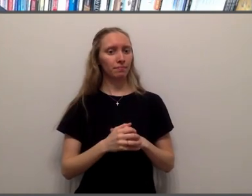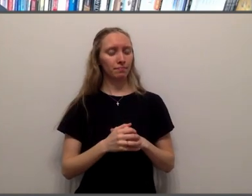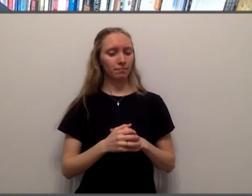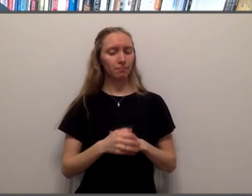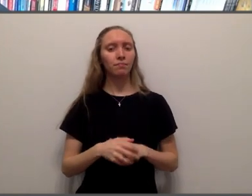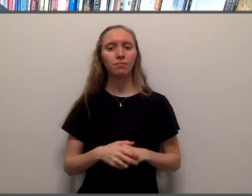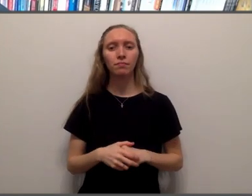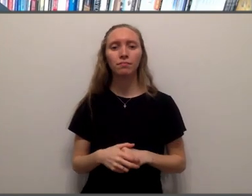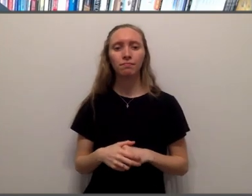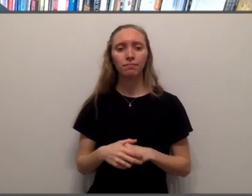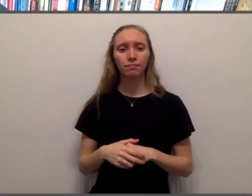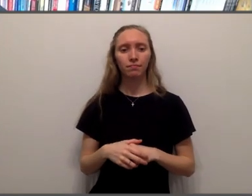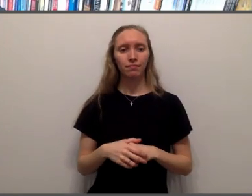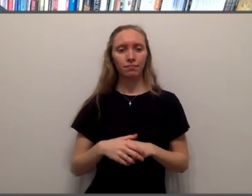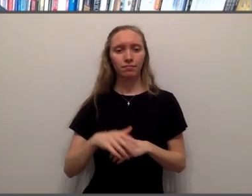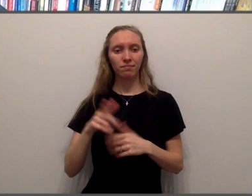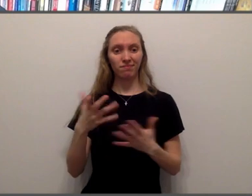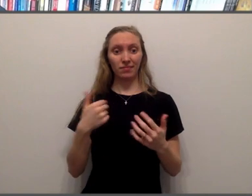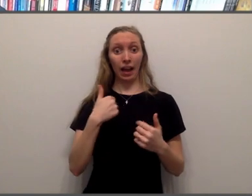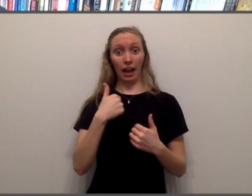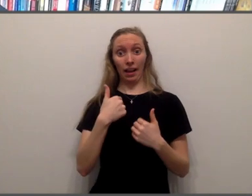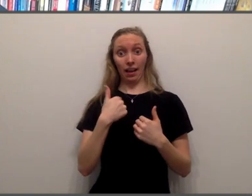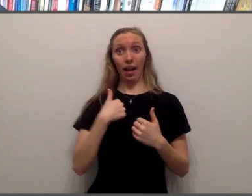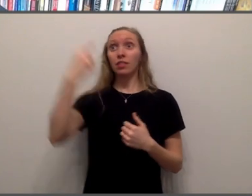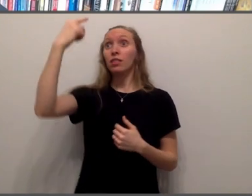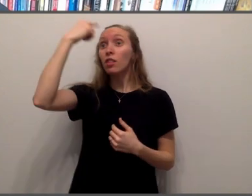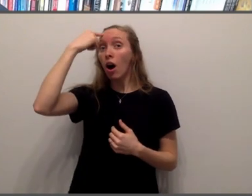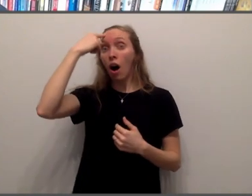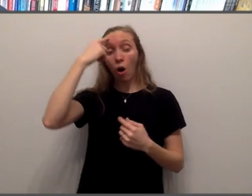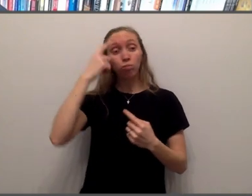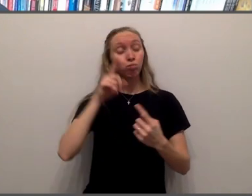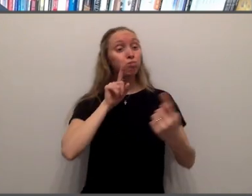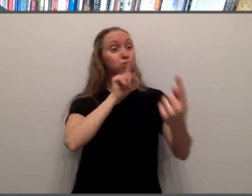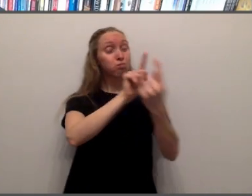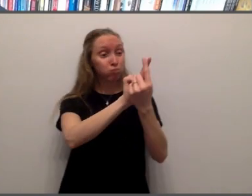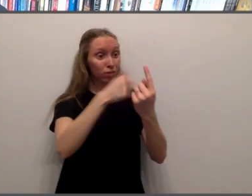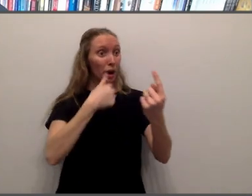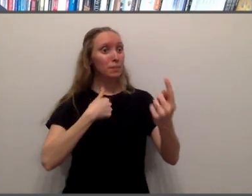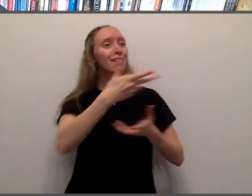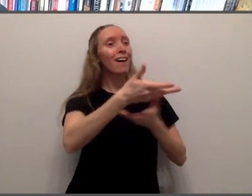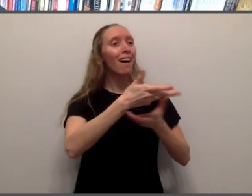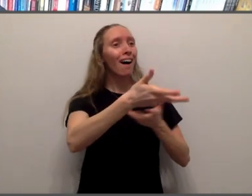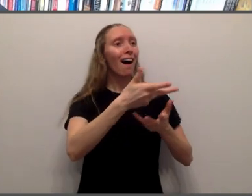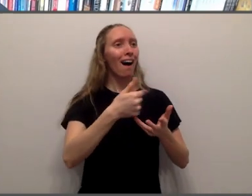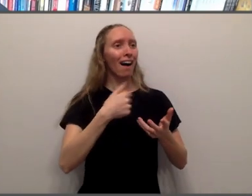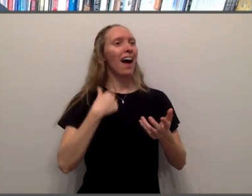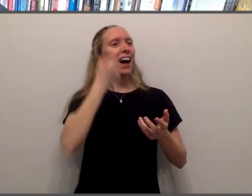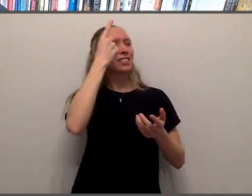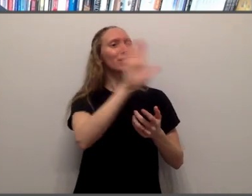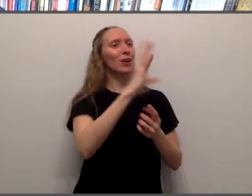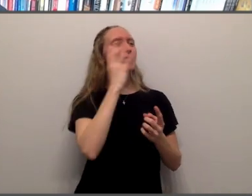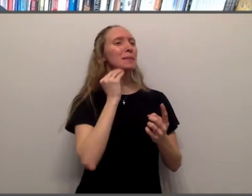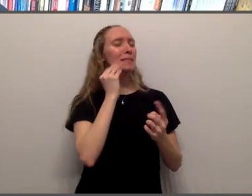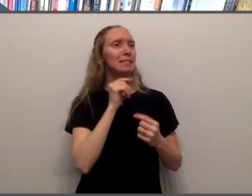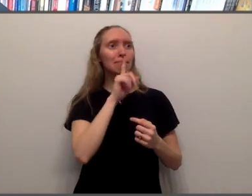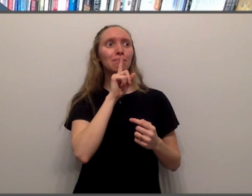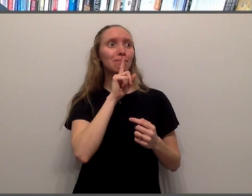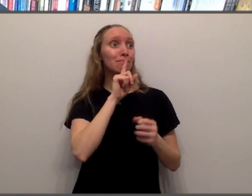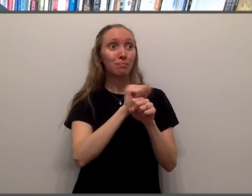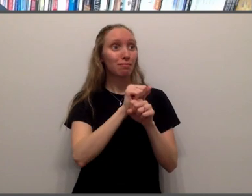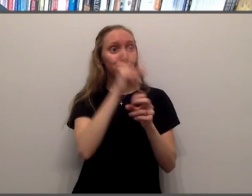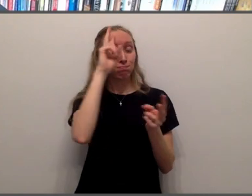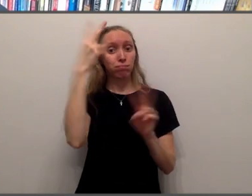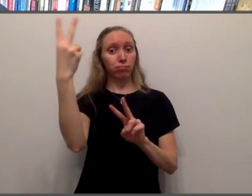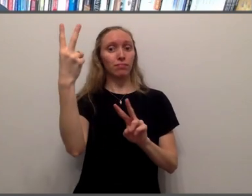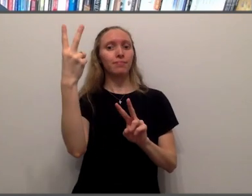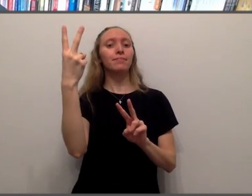thought people were experiencing, that it wasn't quite the same way when they stood on the other side of me. And I want to contend this morning